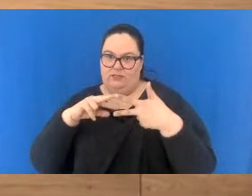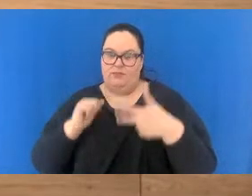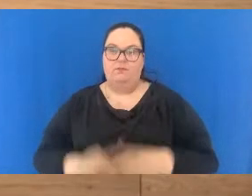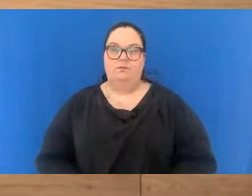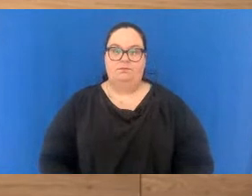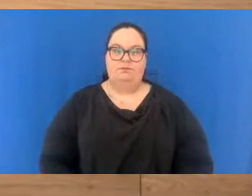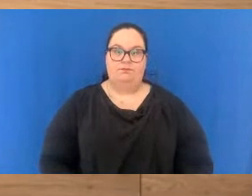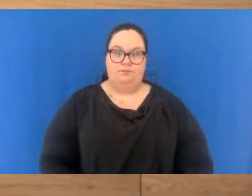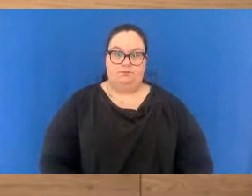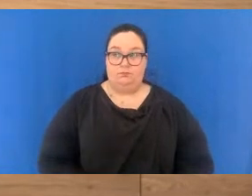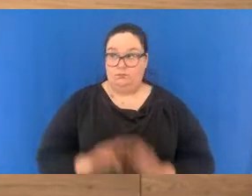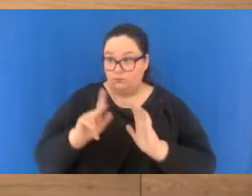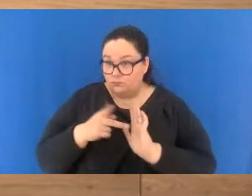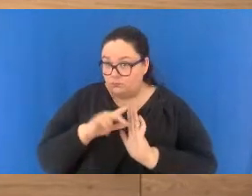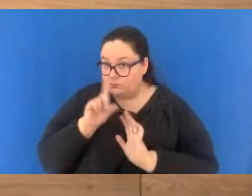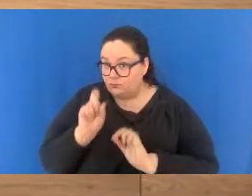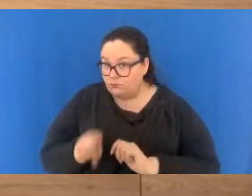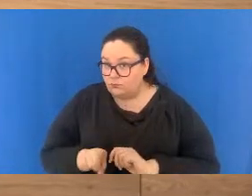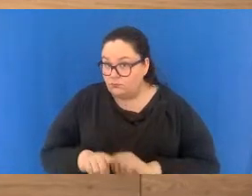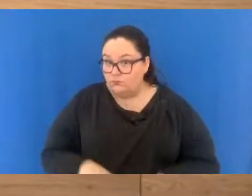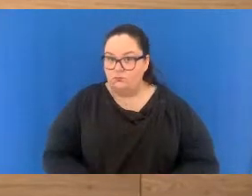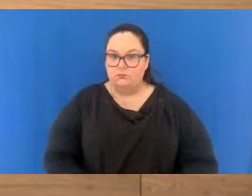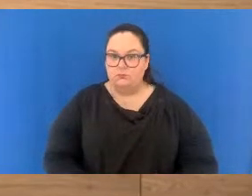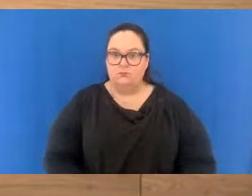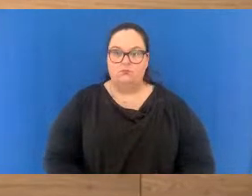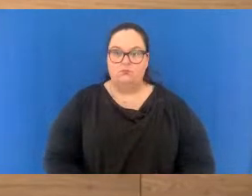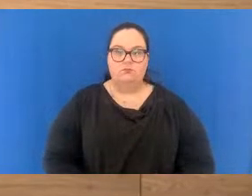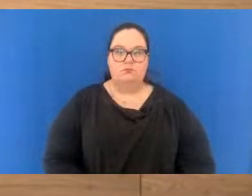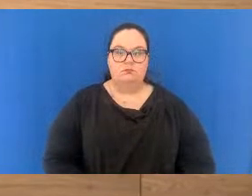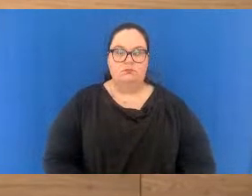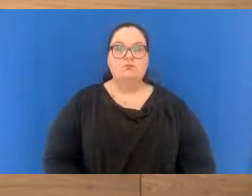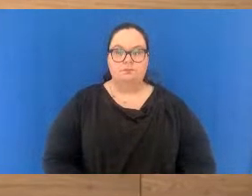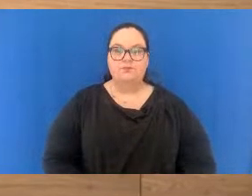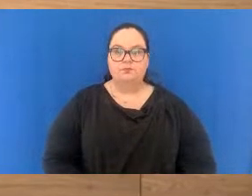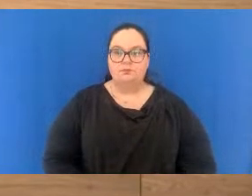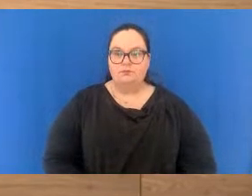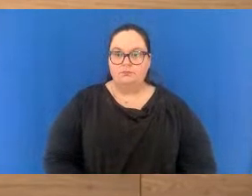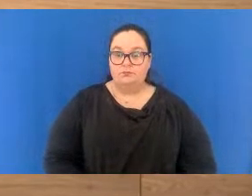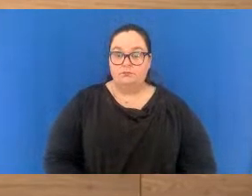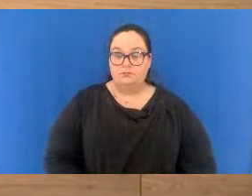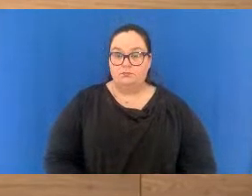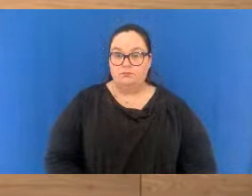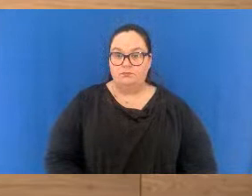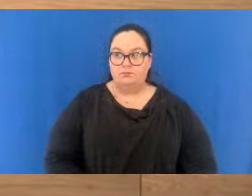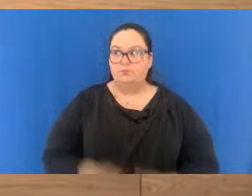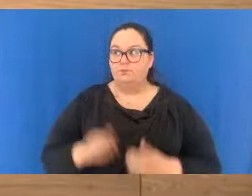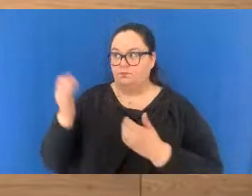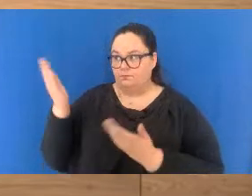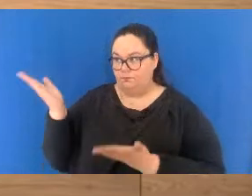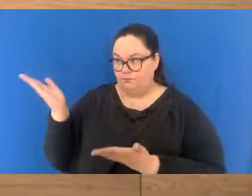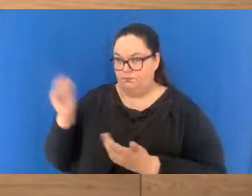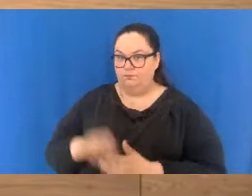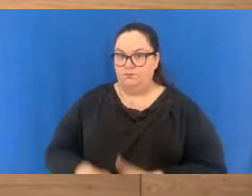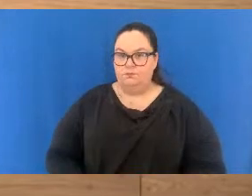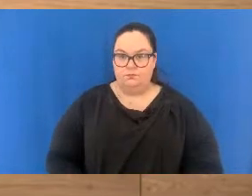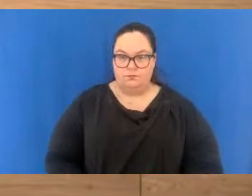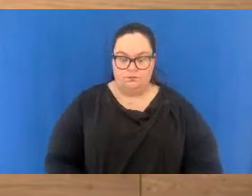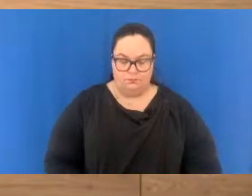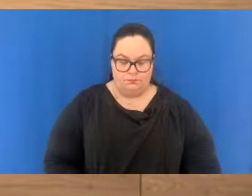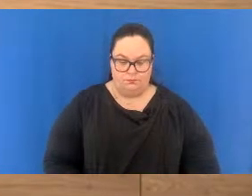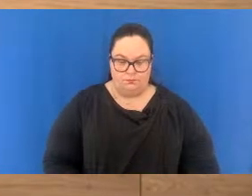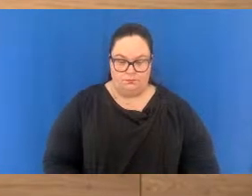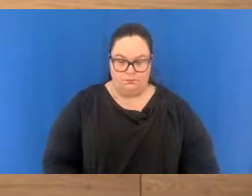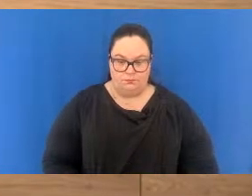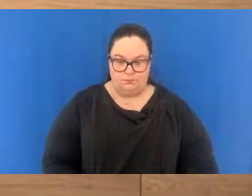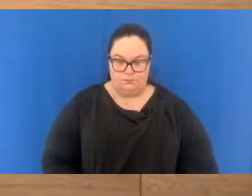Ms. Seeley, do you have a follow-up? Yes, I do, and it's also for Dr. Russell. I was wondering if the most